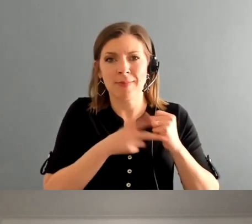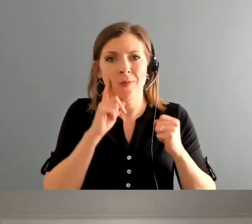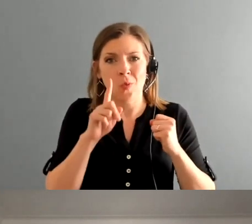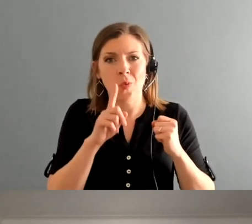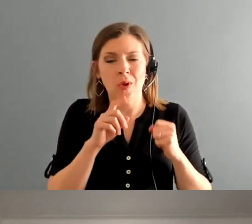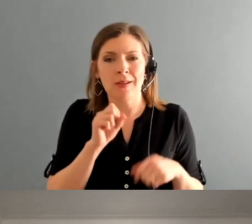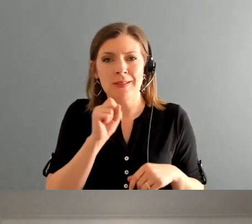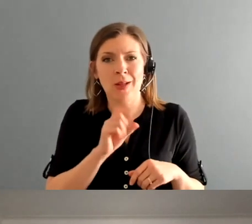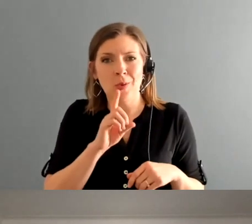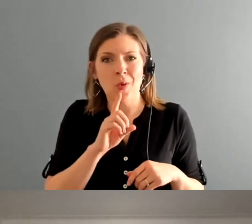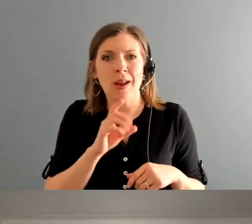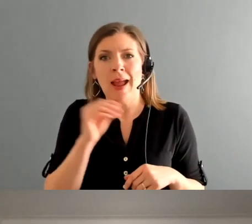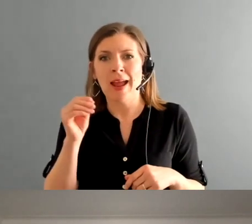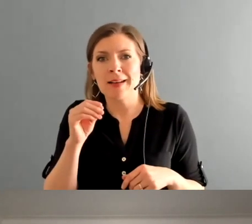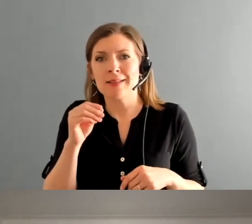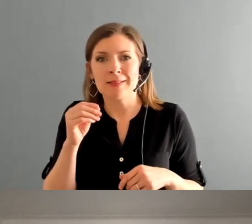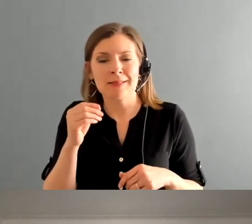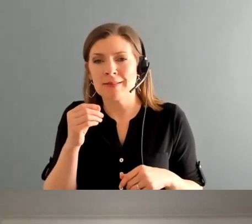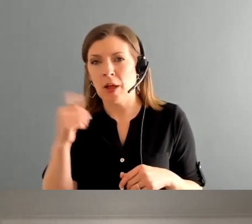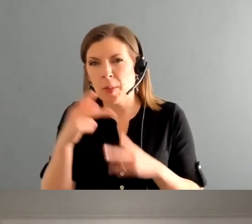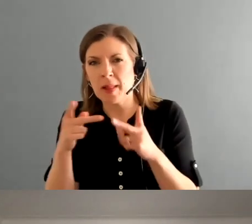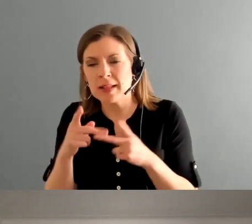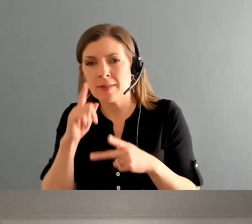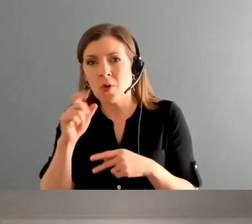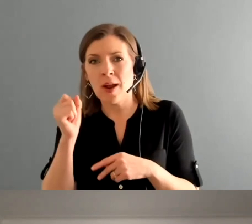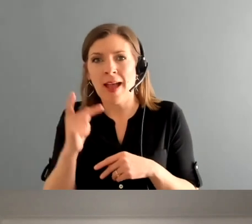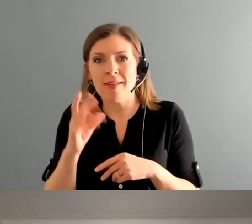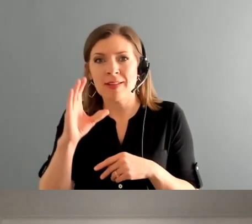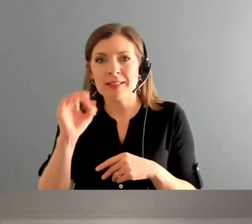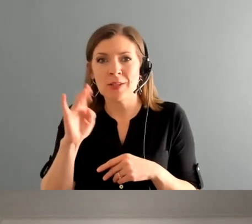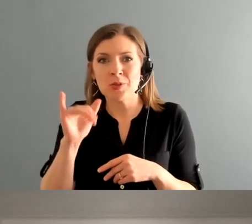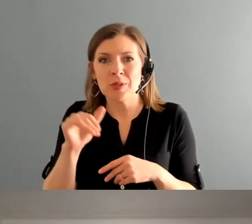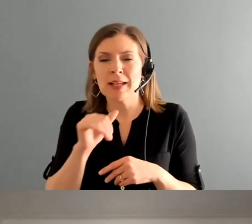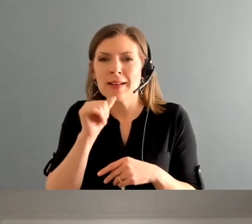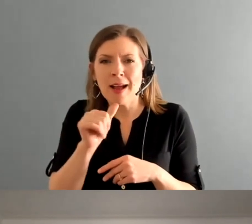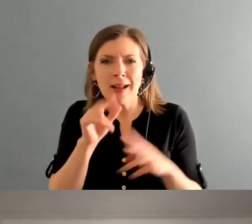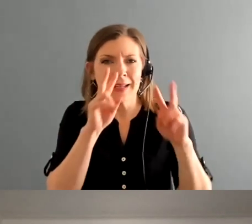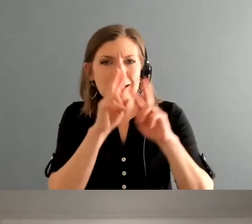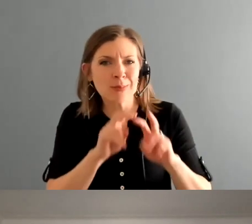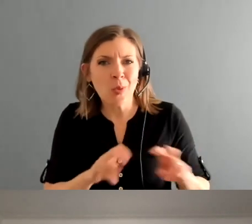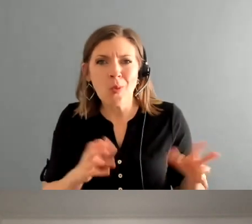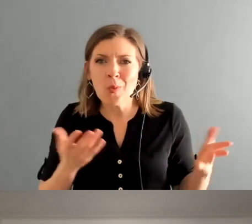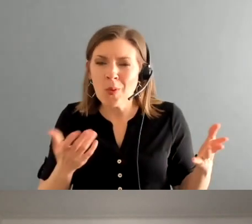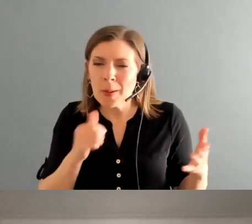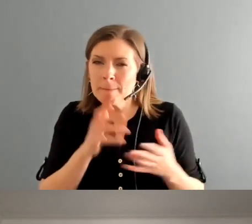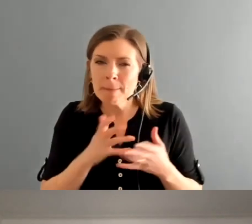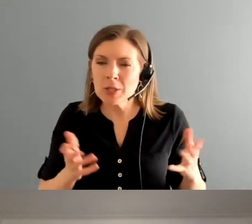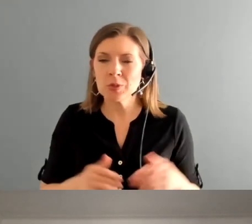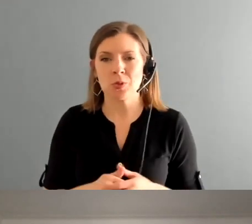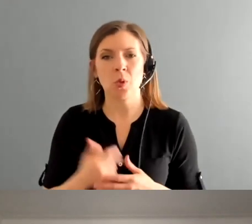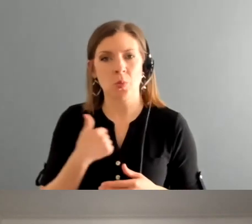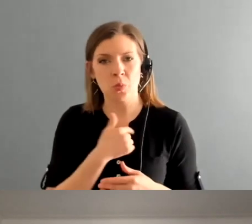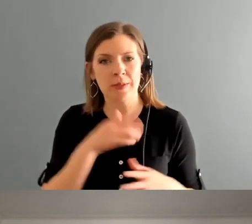South Dakota, and a couple of other places for half a century and not been much explored. So we set